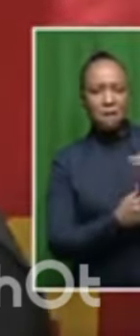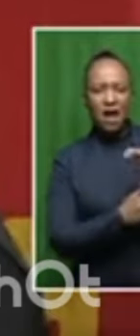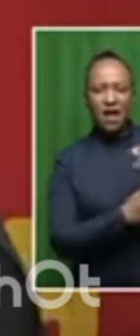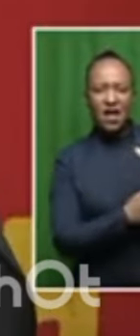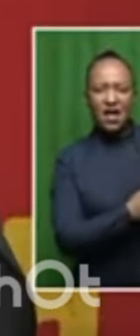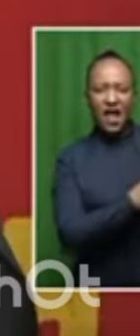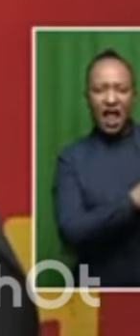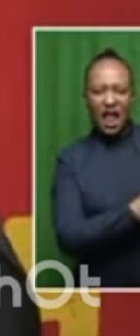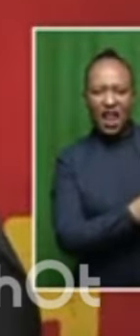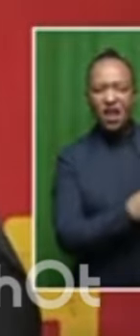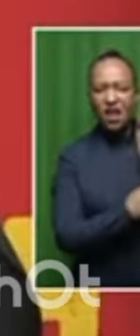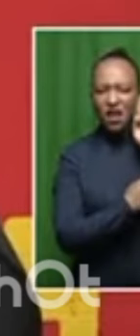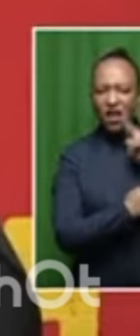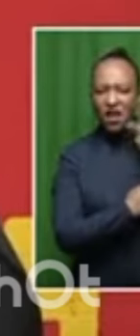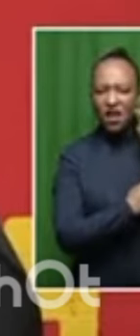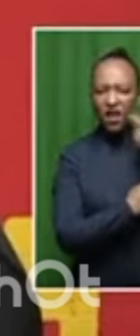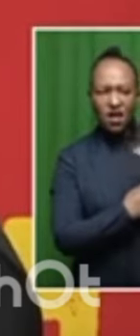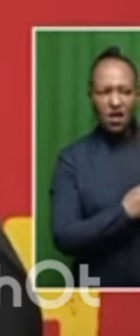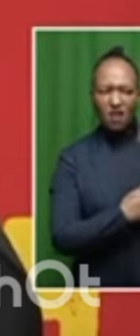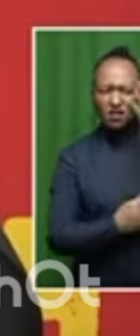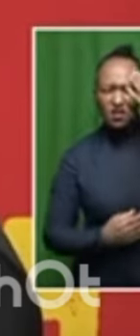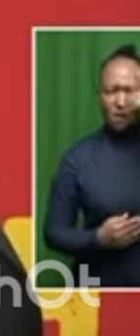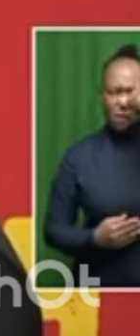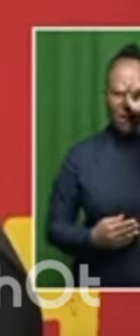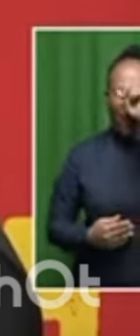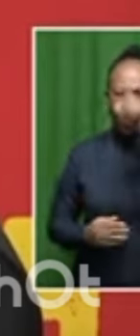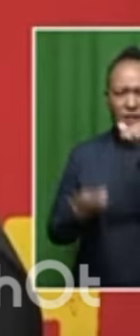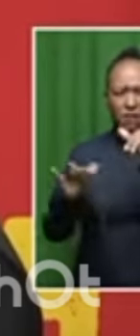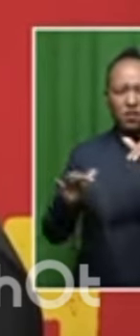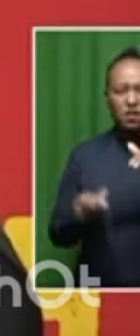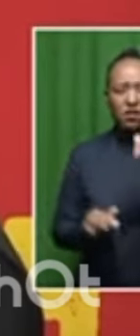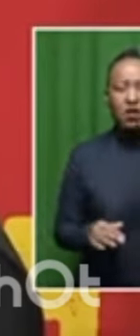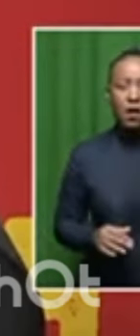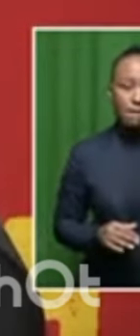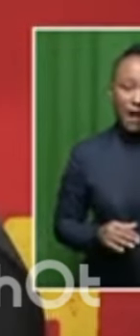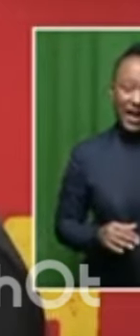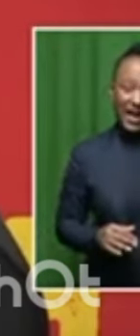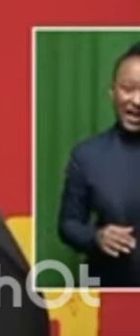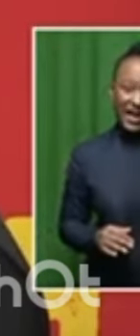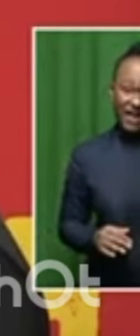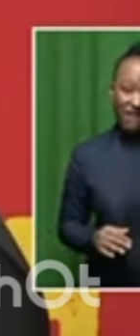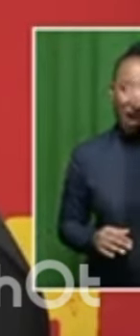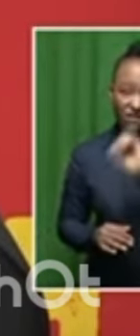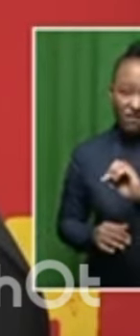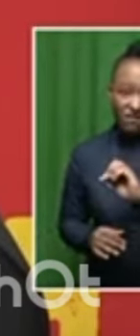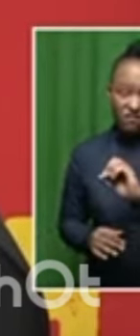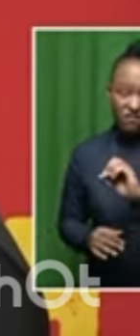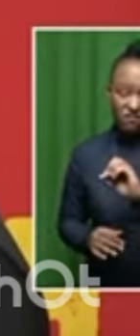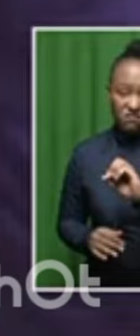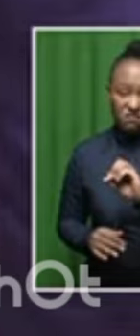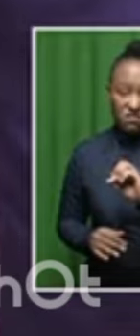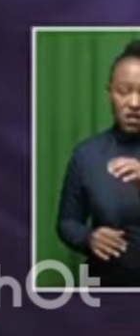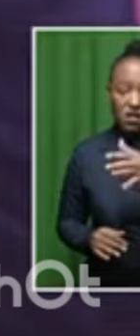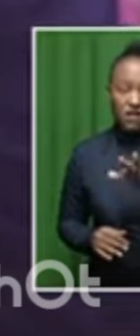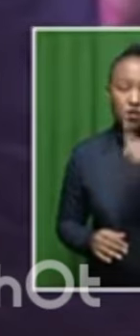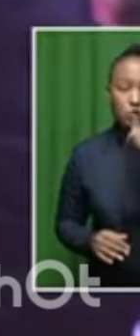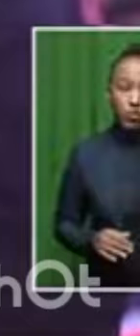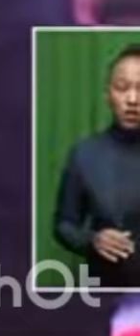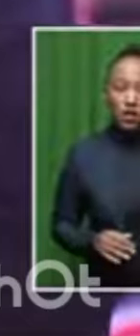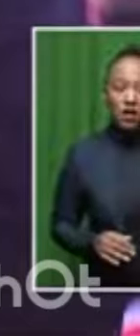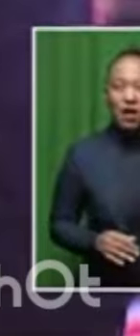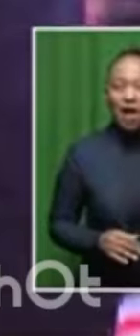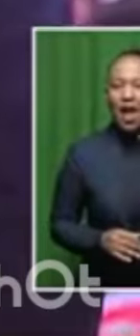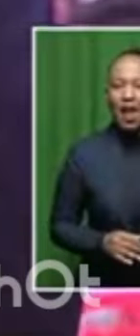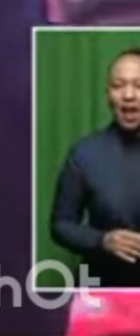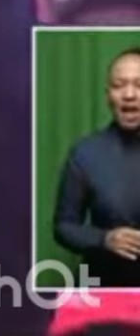a story without evidence. He says whoever has concrete evidence must bring it on the table, therefore he will respond